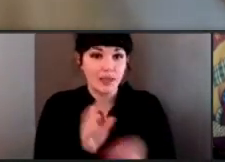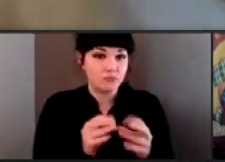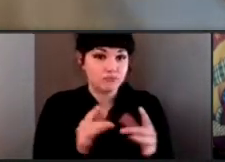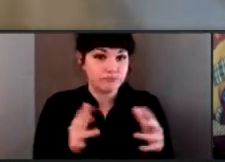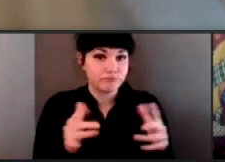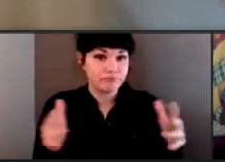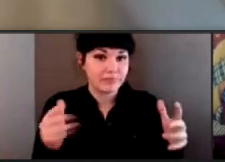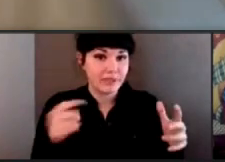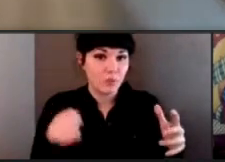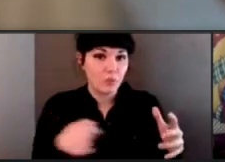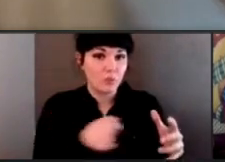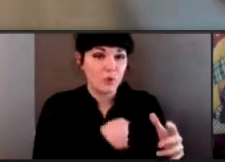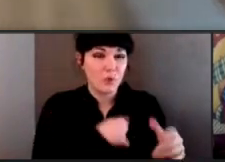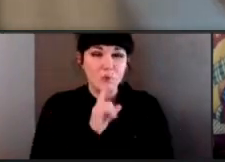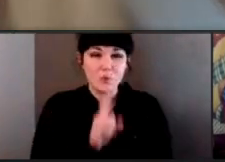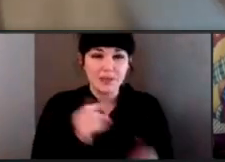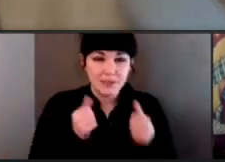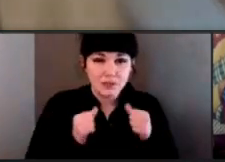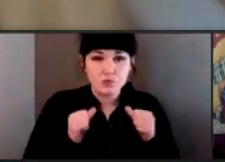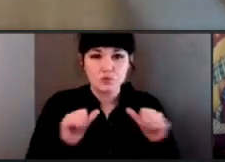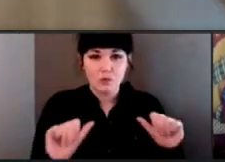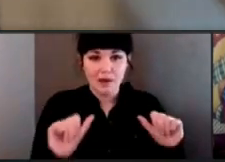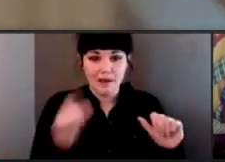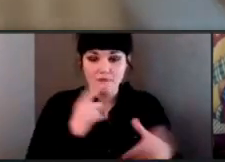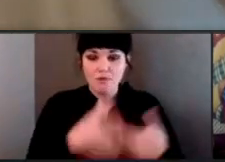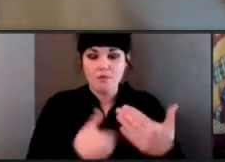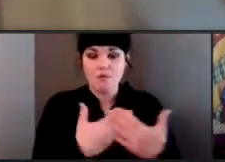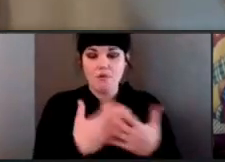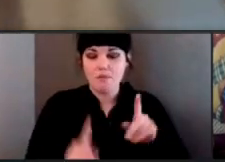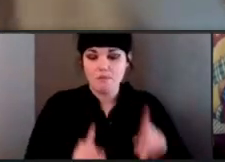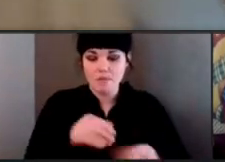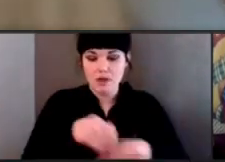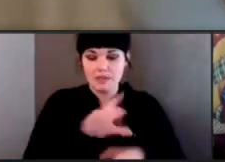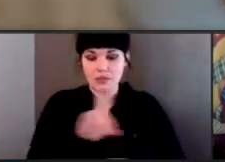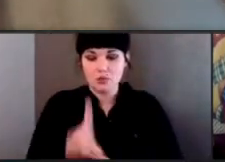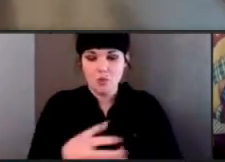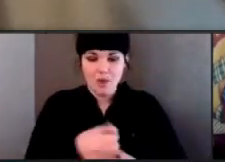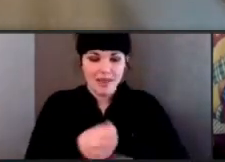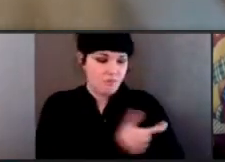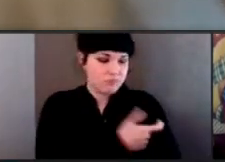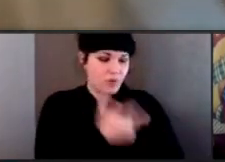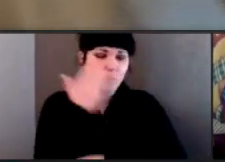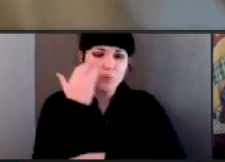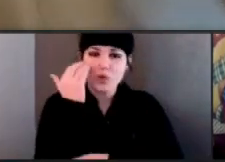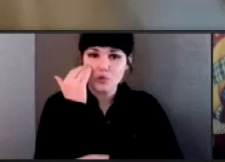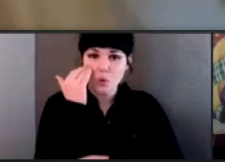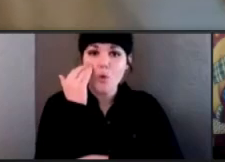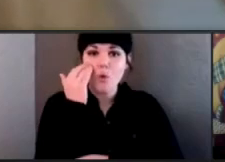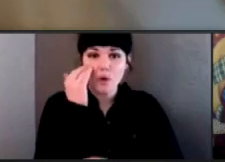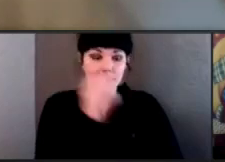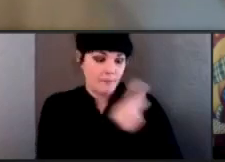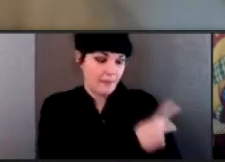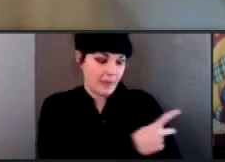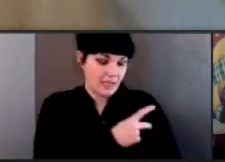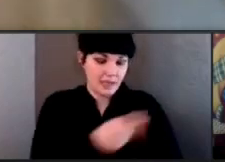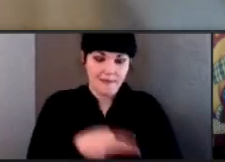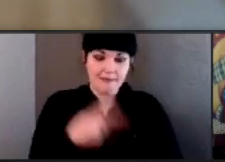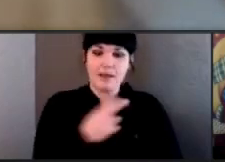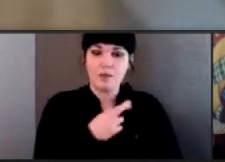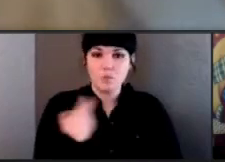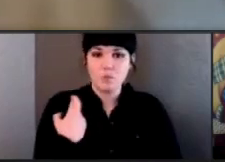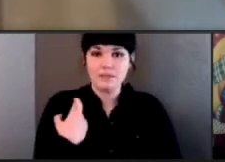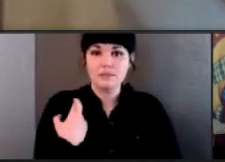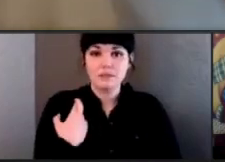Detroiters vaccinated. So I know, you know, those patients are at higher risk and those people are at higher risk and they want to get vaccinated,